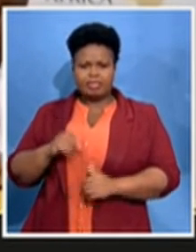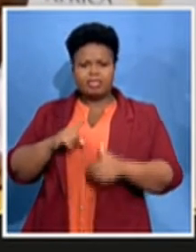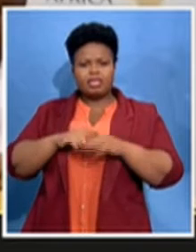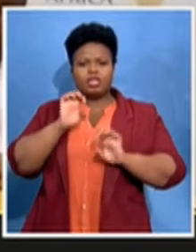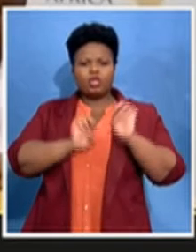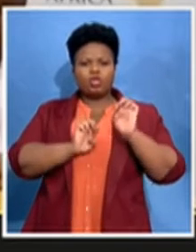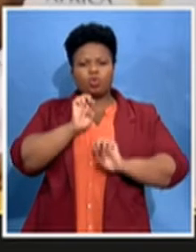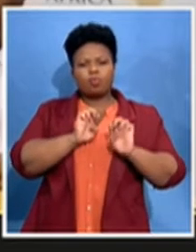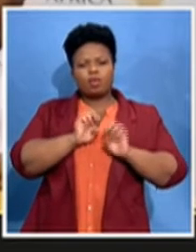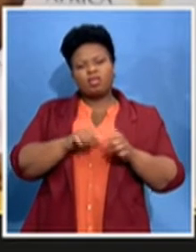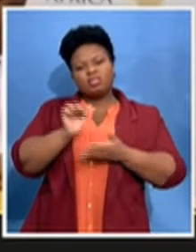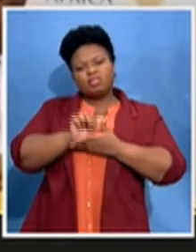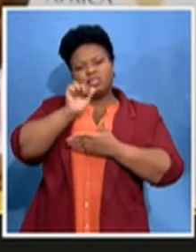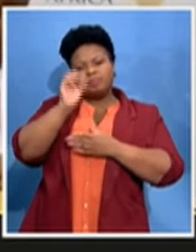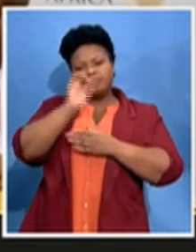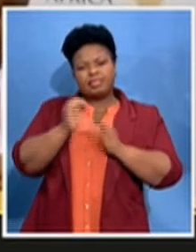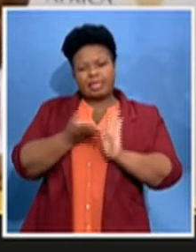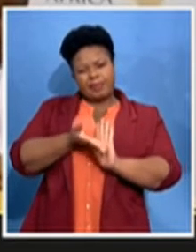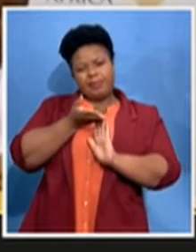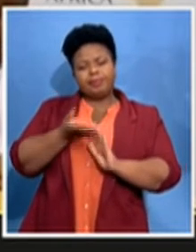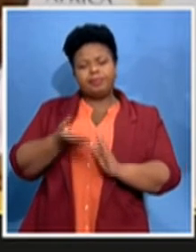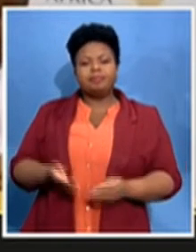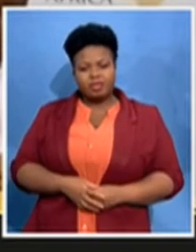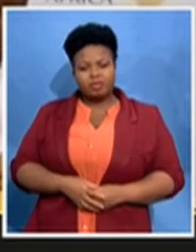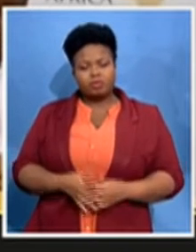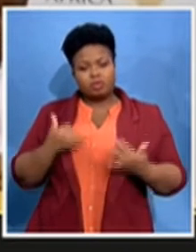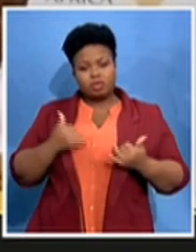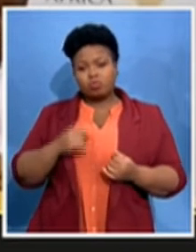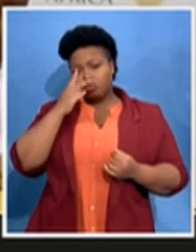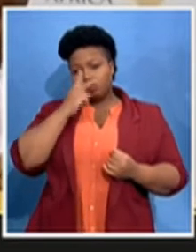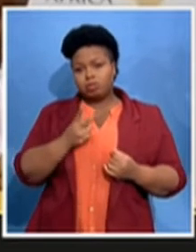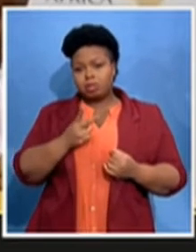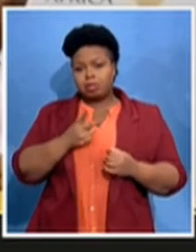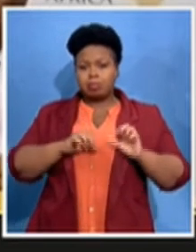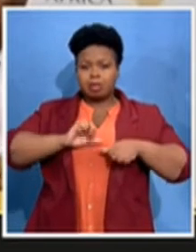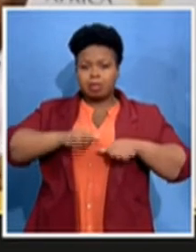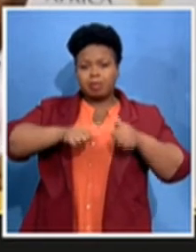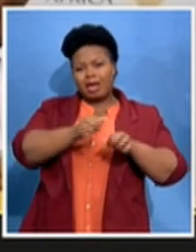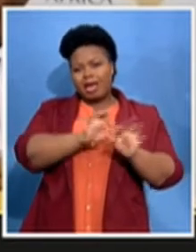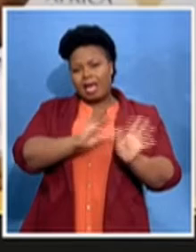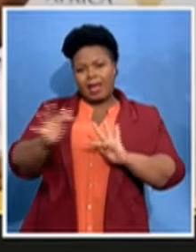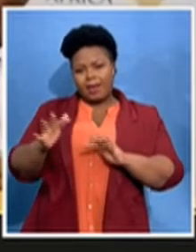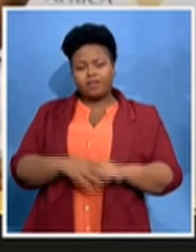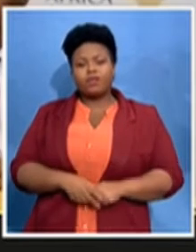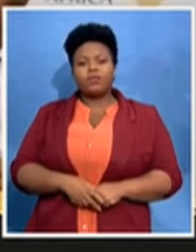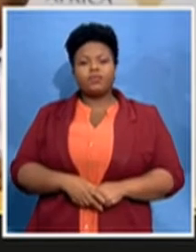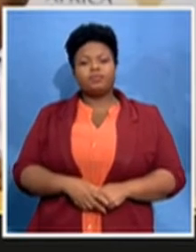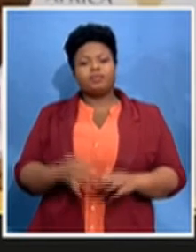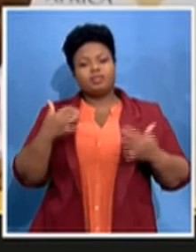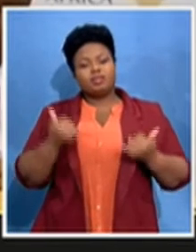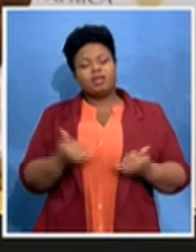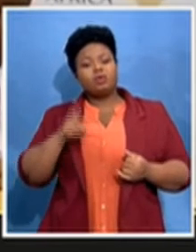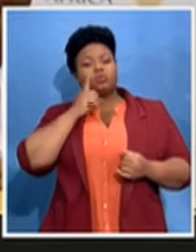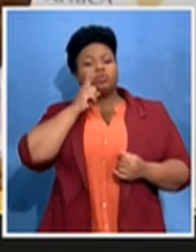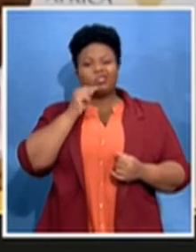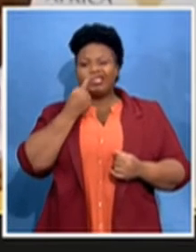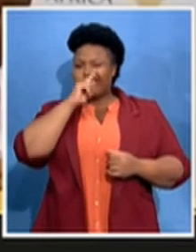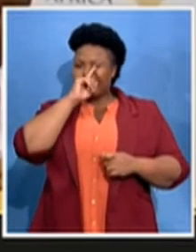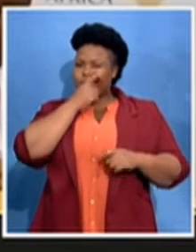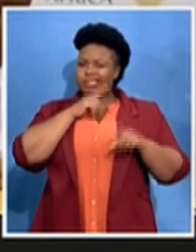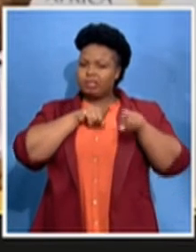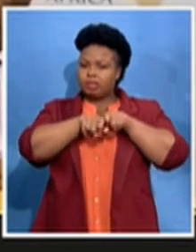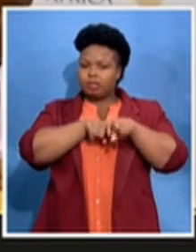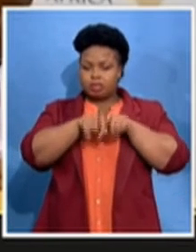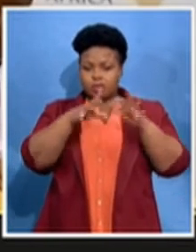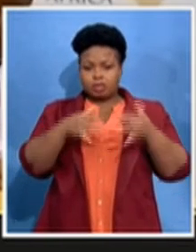the epidemiological trend so far. Let's now look at the testing. Overall, as a continent, all 55